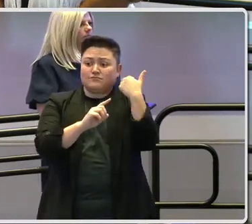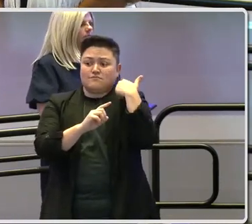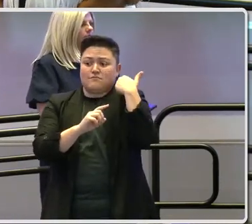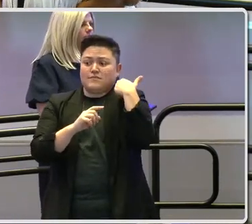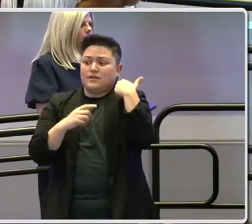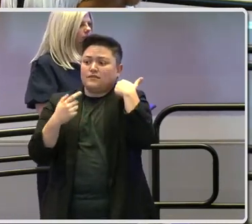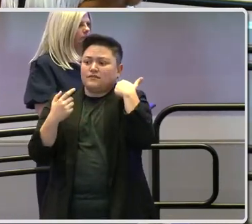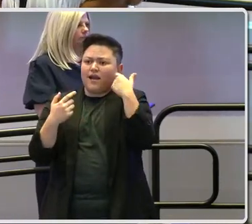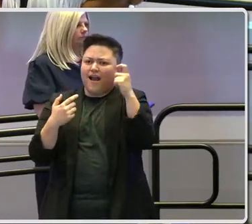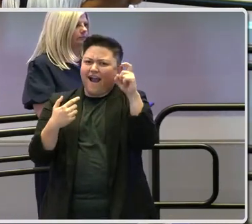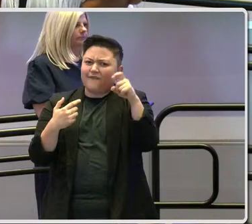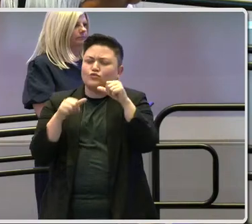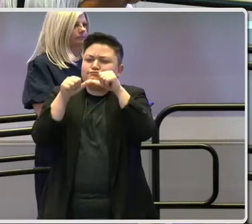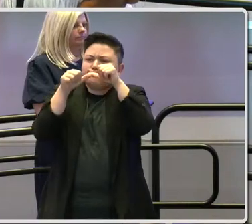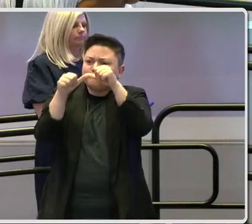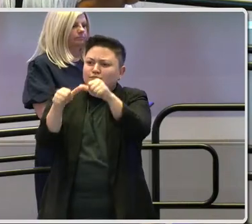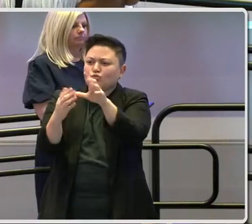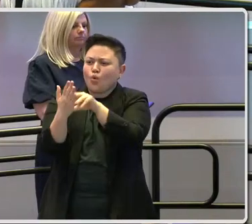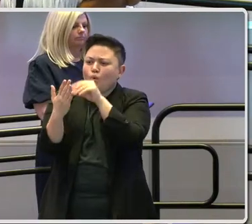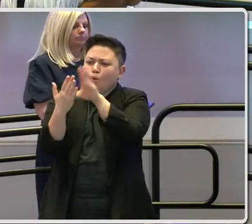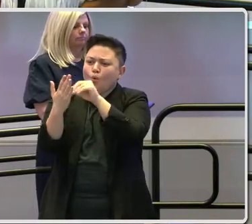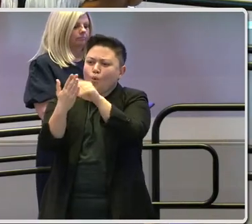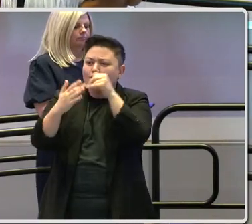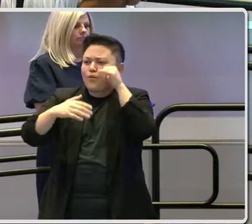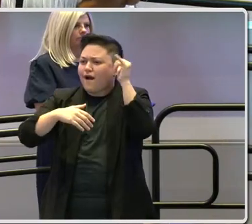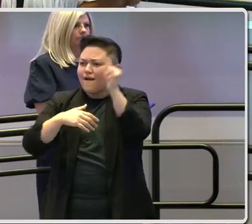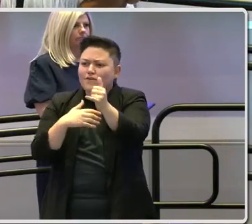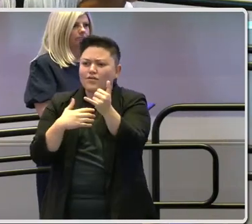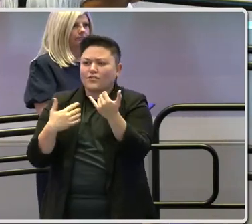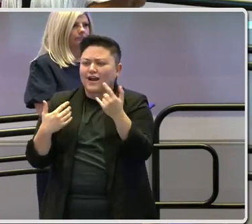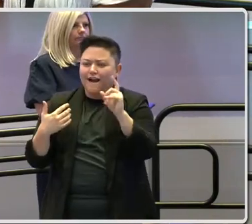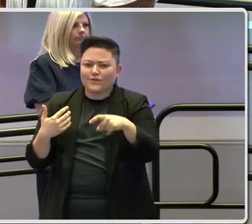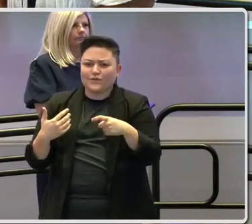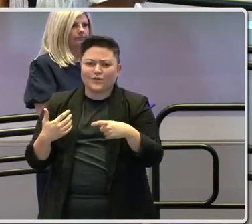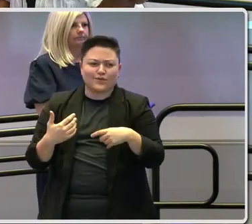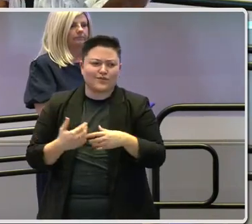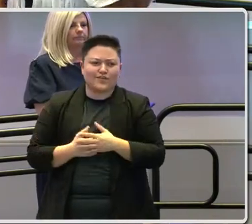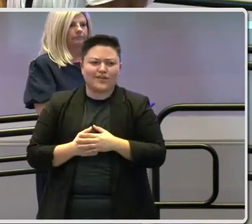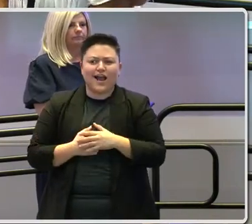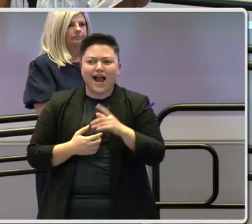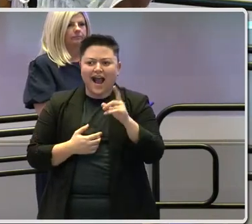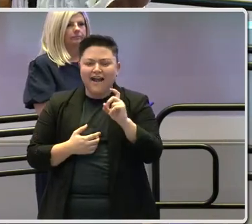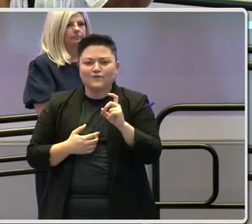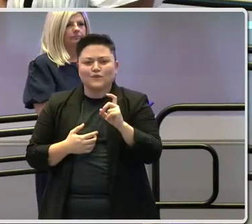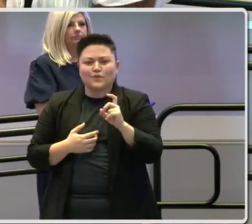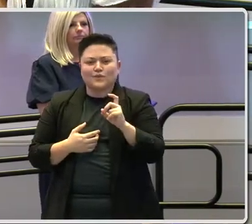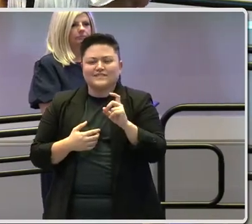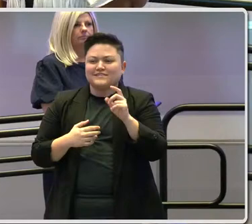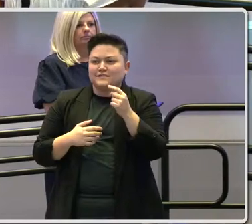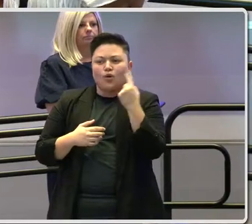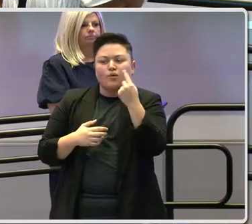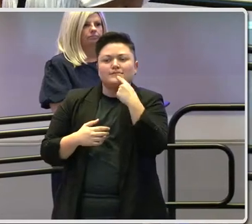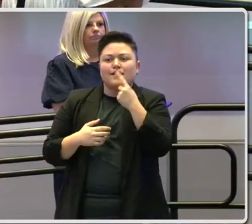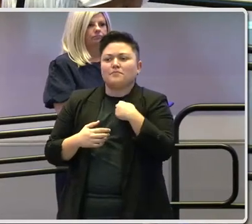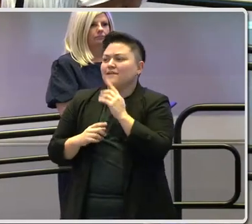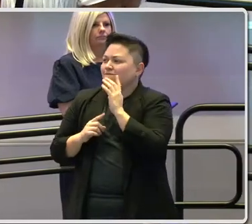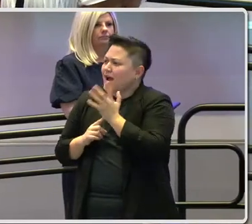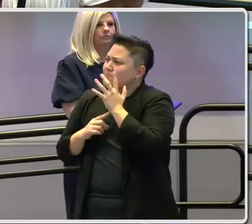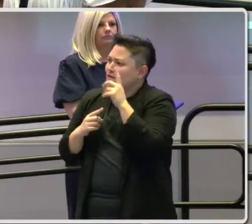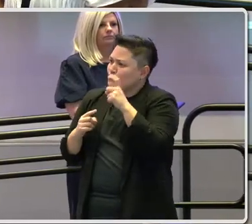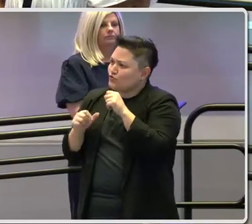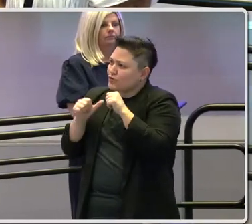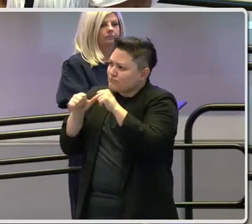need to be a lifelong learner and be able to listen and stop and give myself the 5 minutes, the 5 minutes, as she would say. So I just want to give